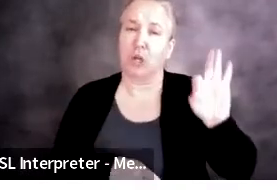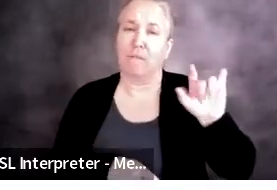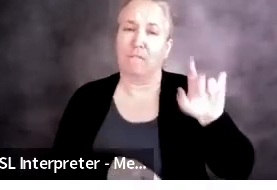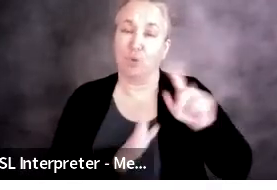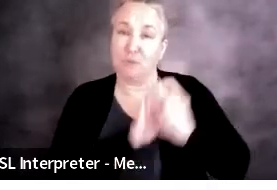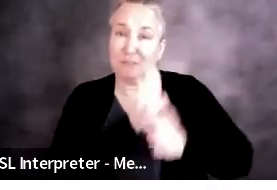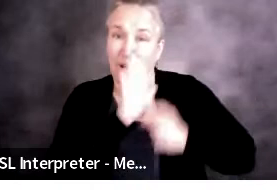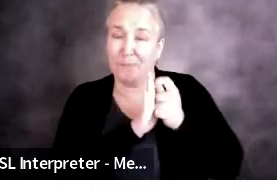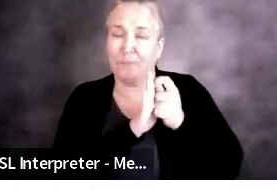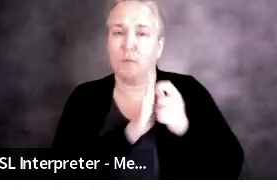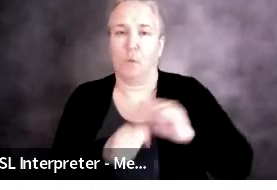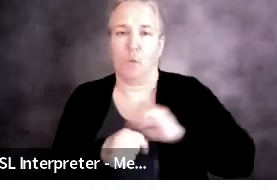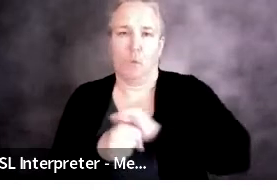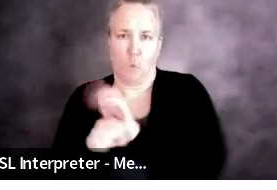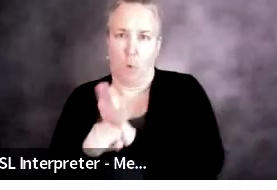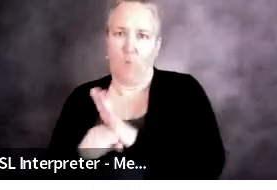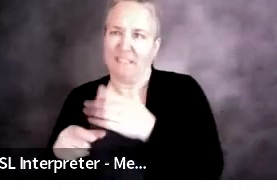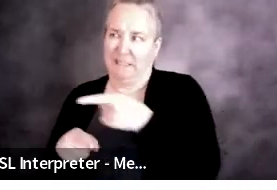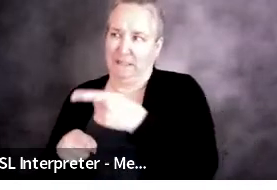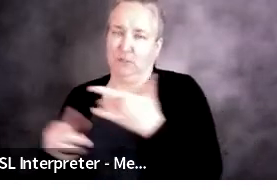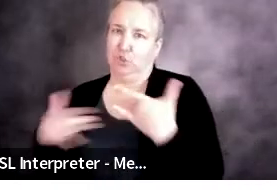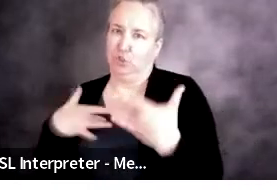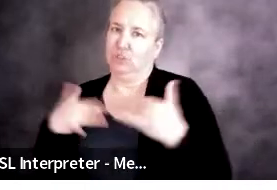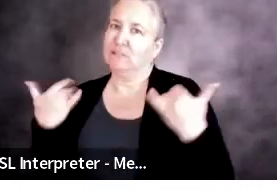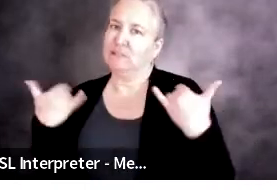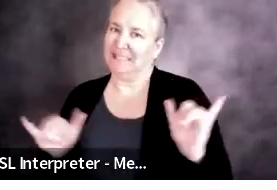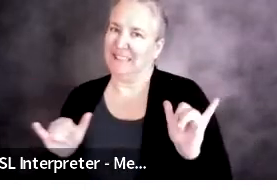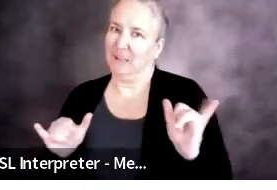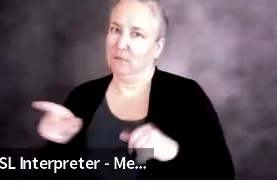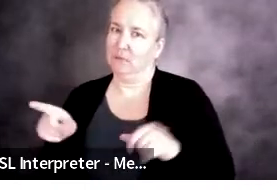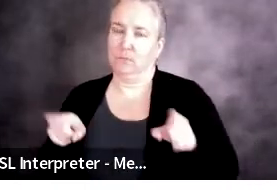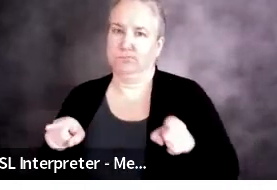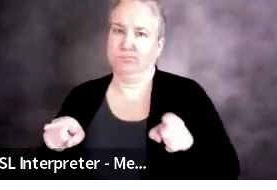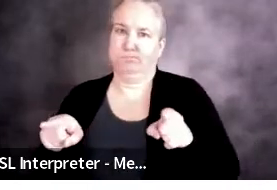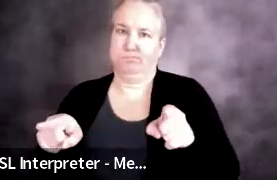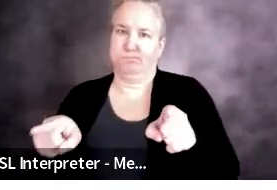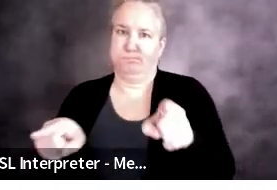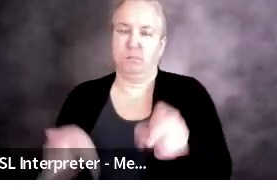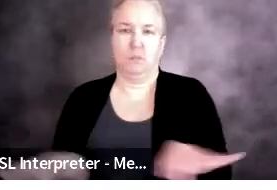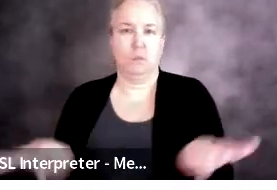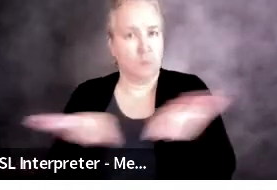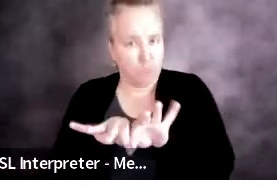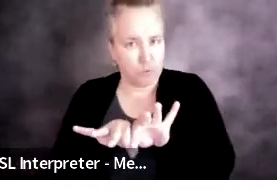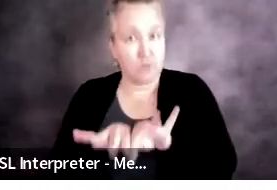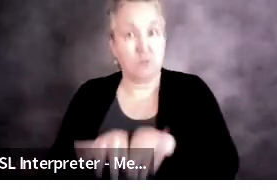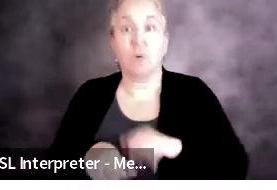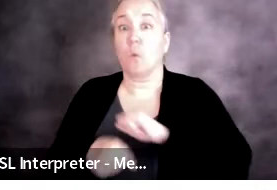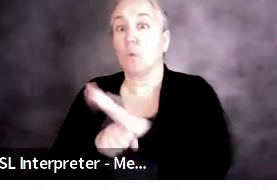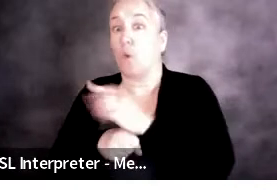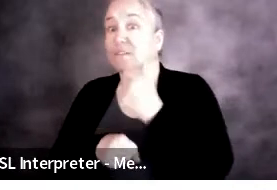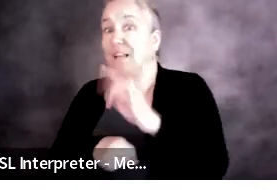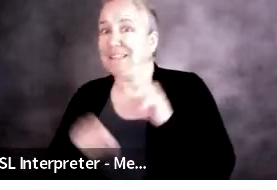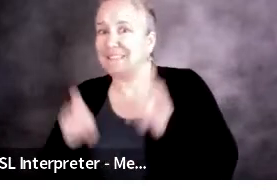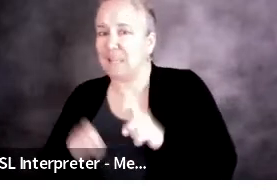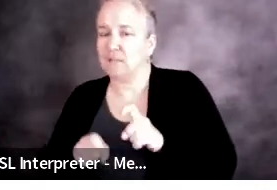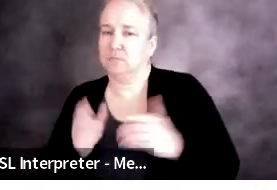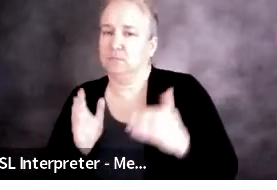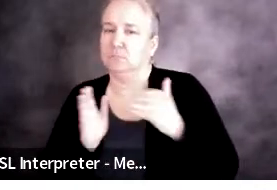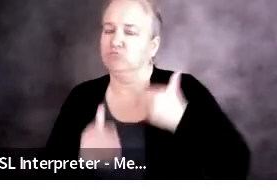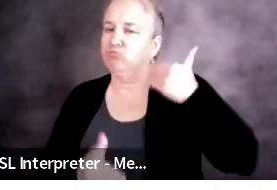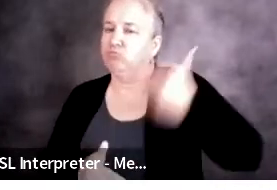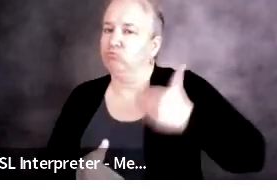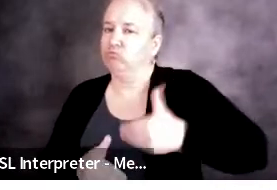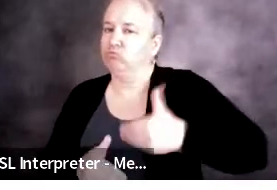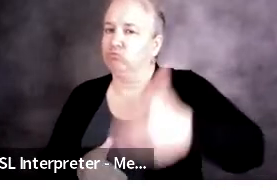COVID-19 continues to be a concern. So it's very important to continue to test for COVID-19.